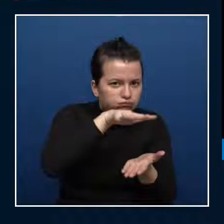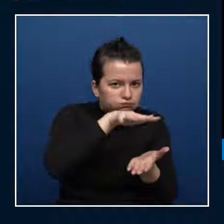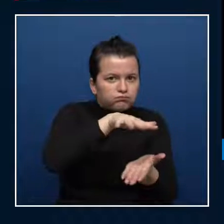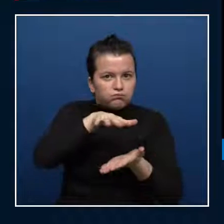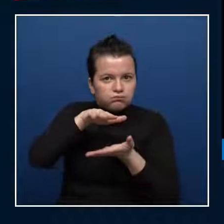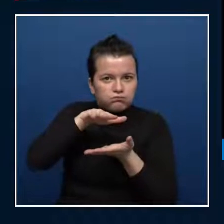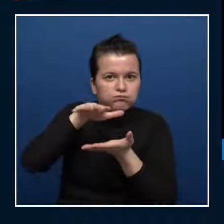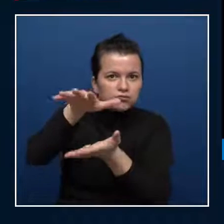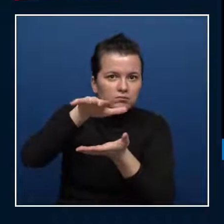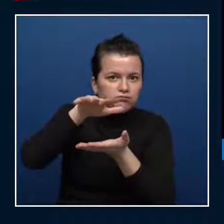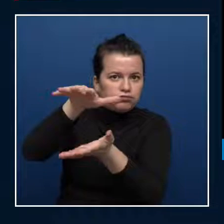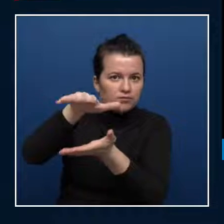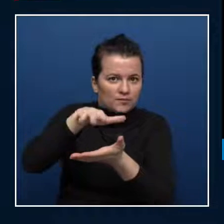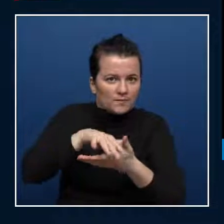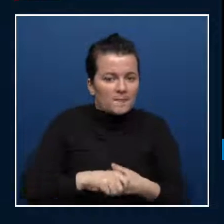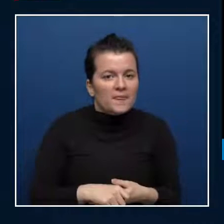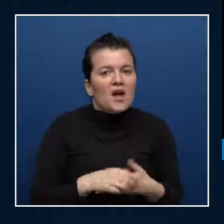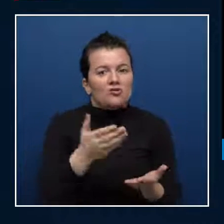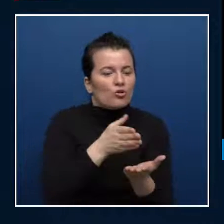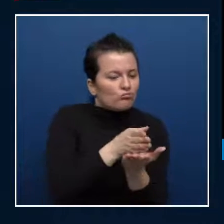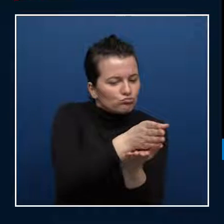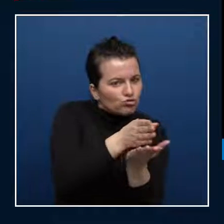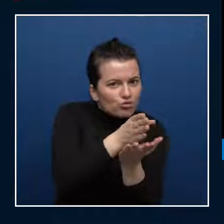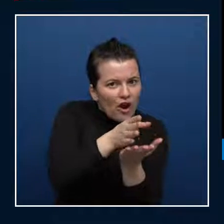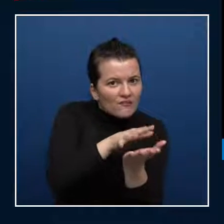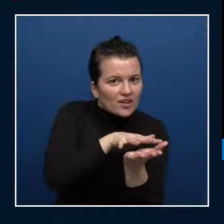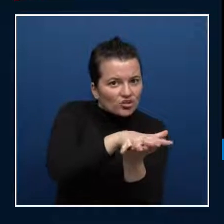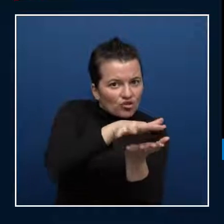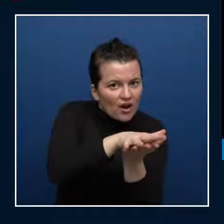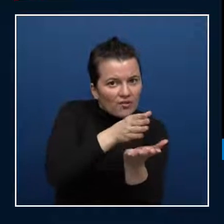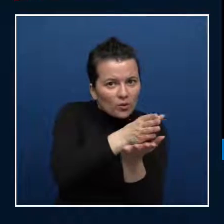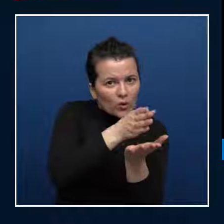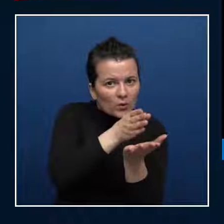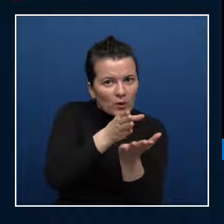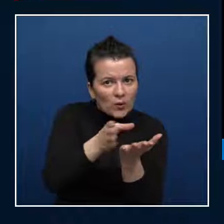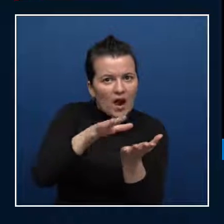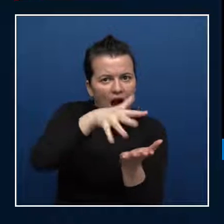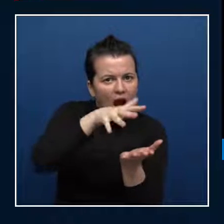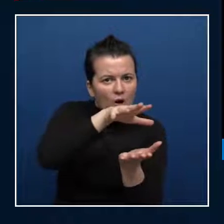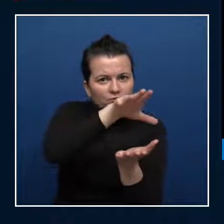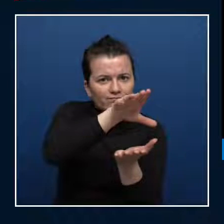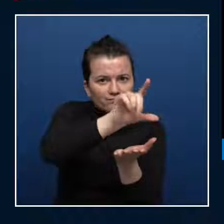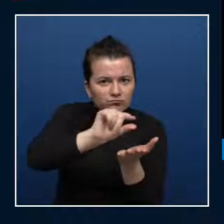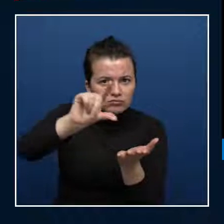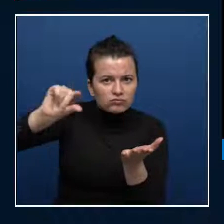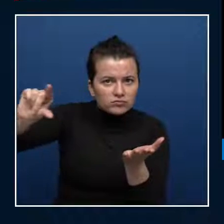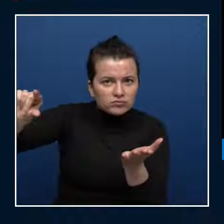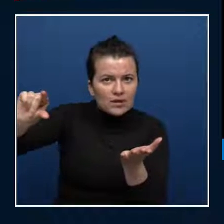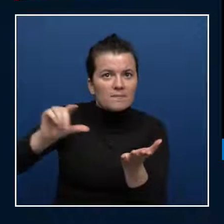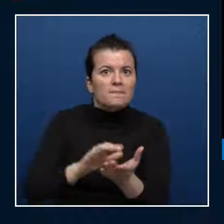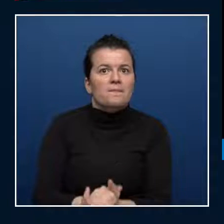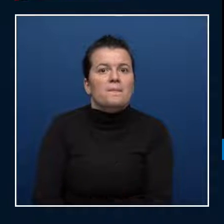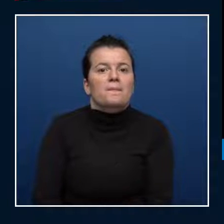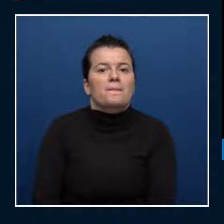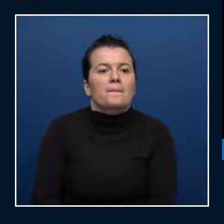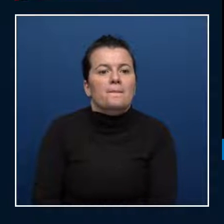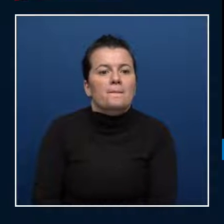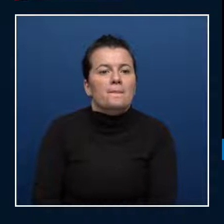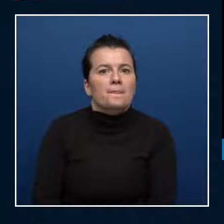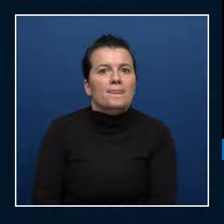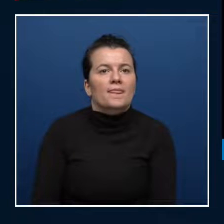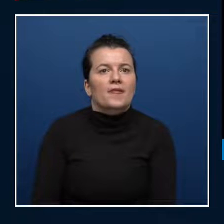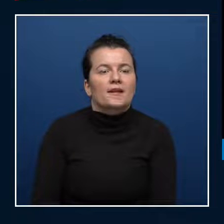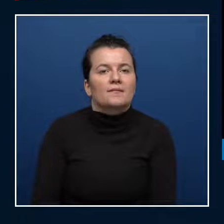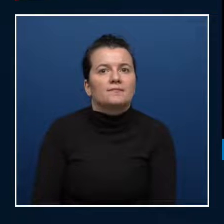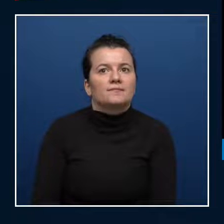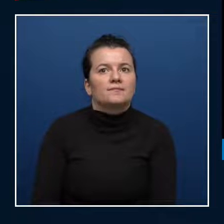of that traffic. So again, your resource at the back end, your database does not have to be large. Now, this is a